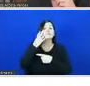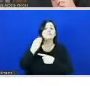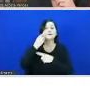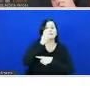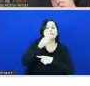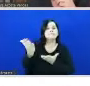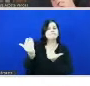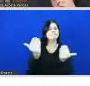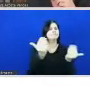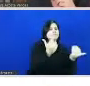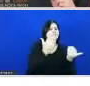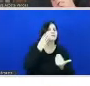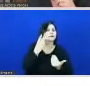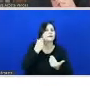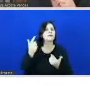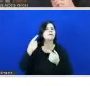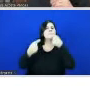survey